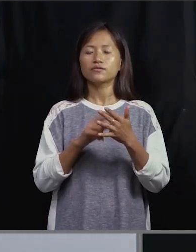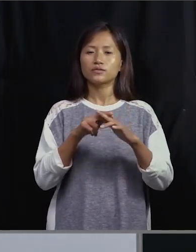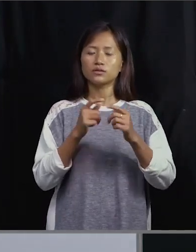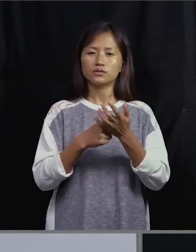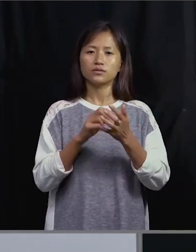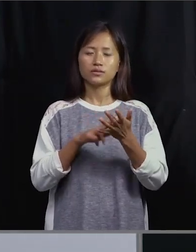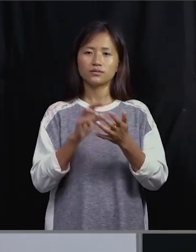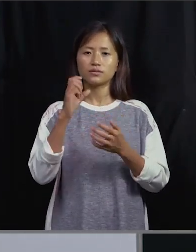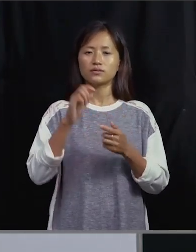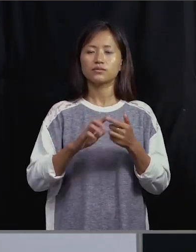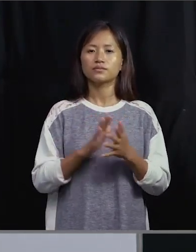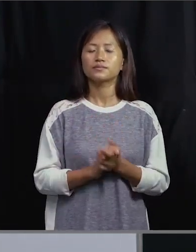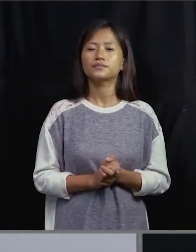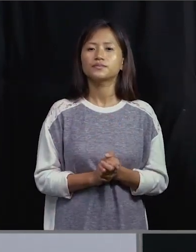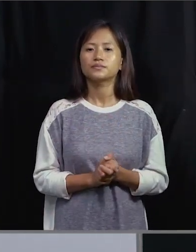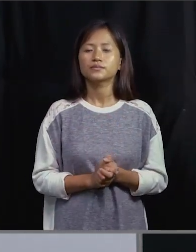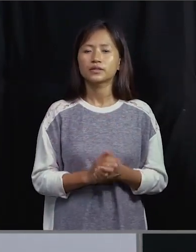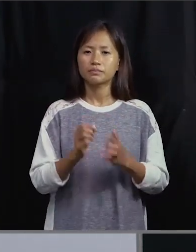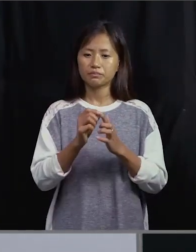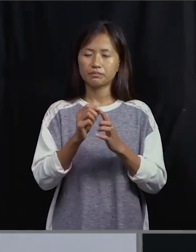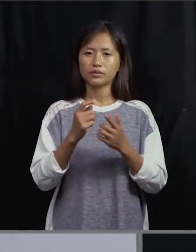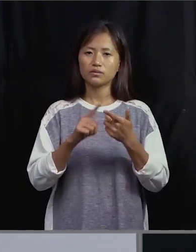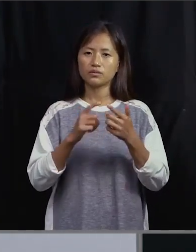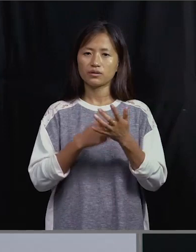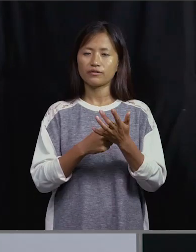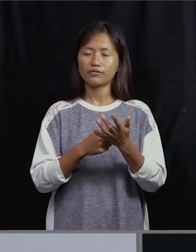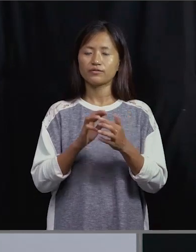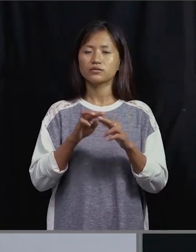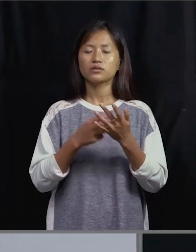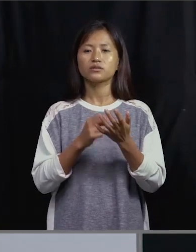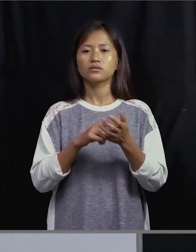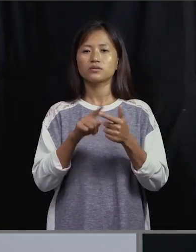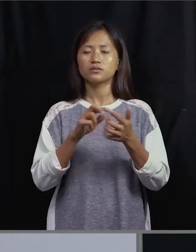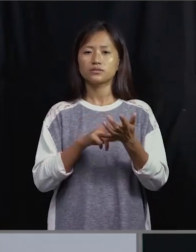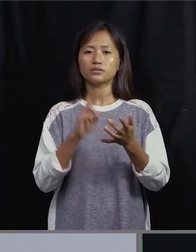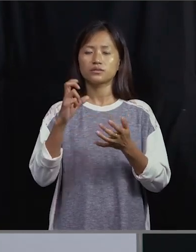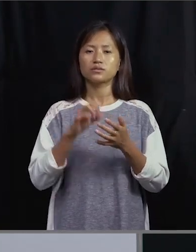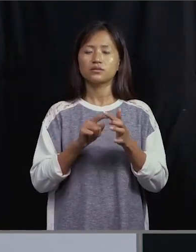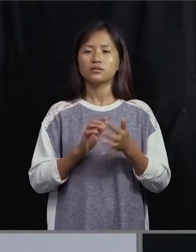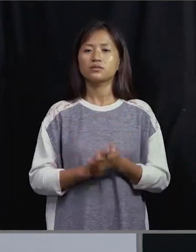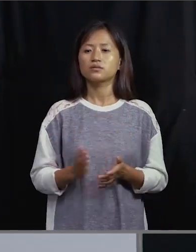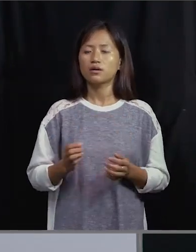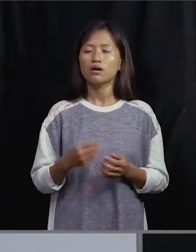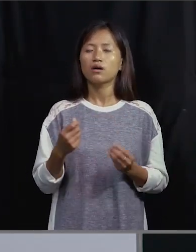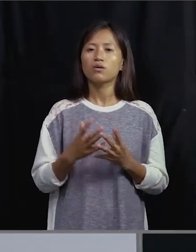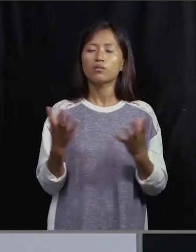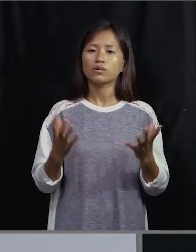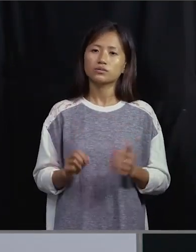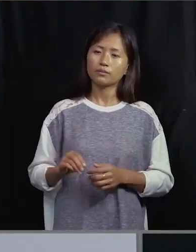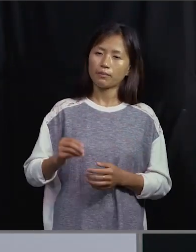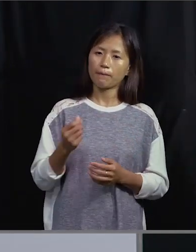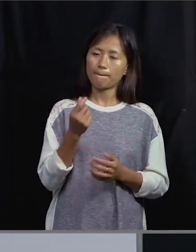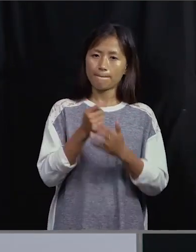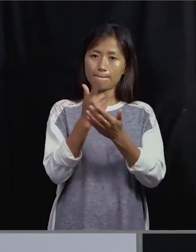all depends on your taste and your preference for a particular good. No matter how much the price rises in the market,